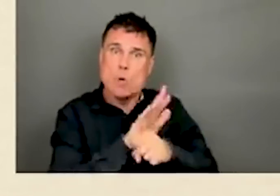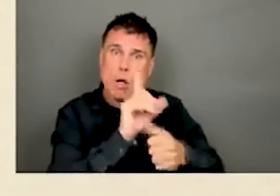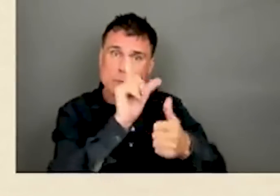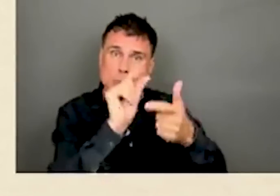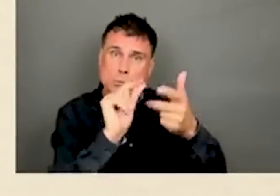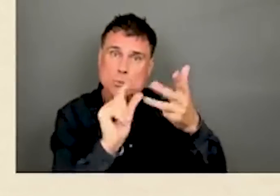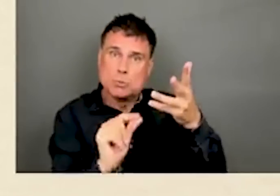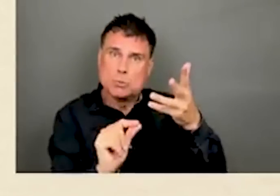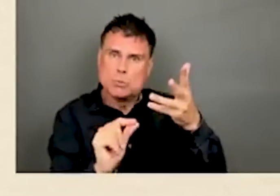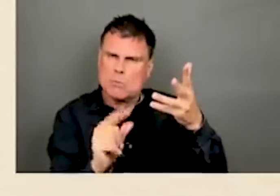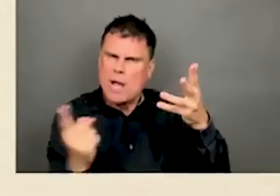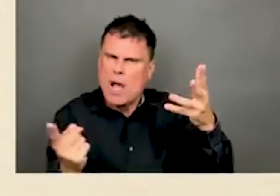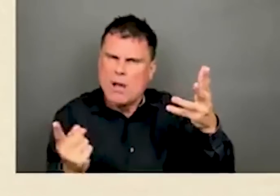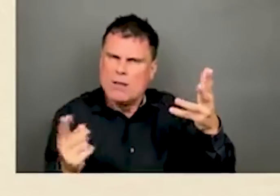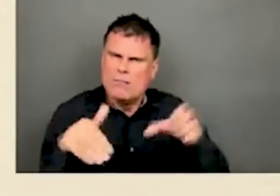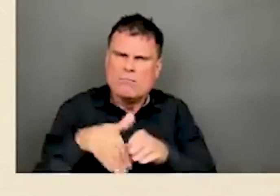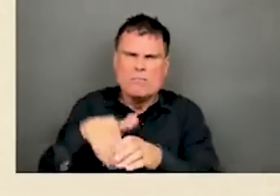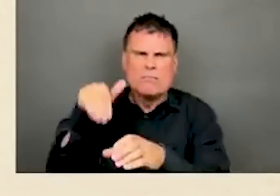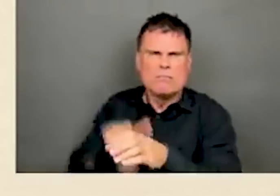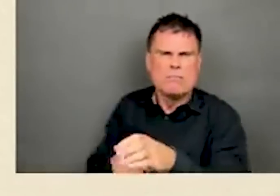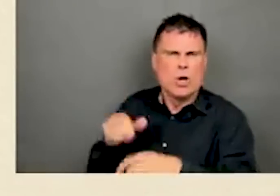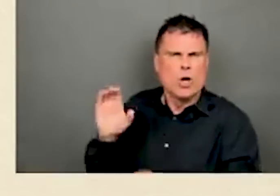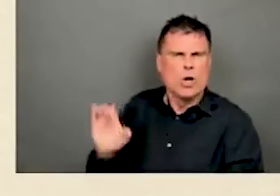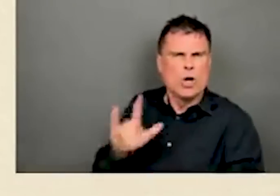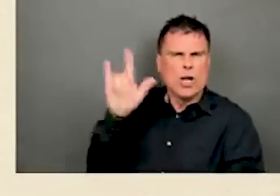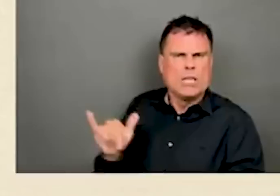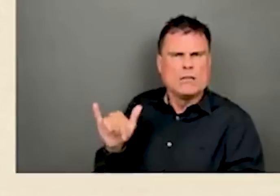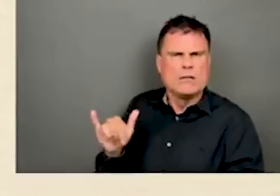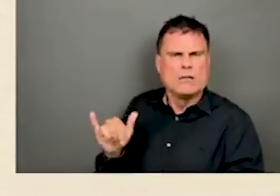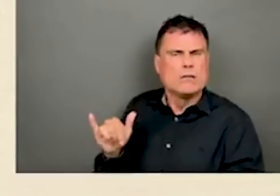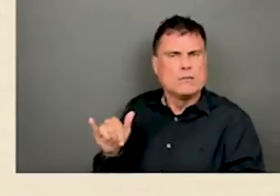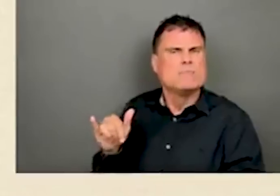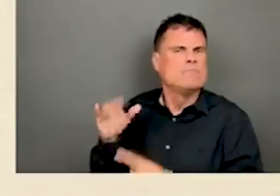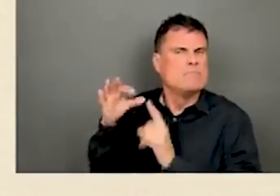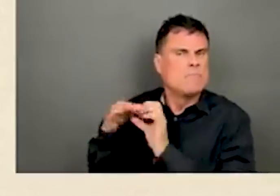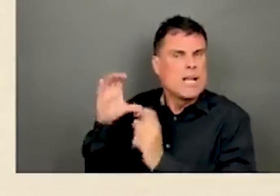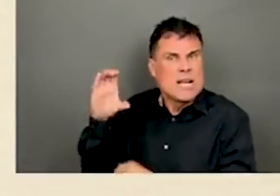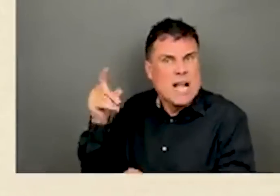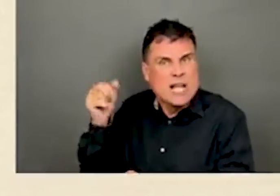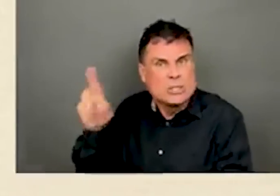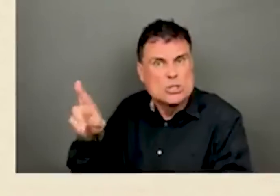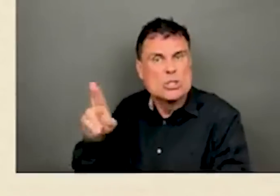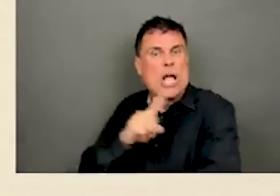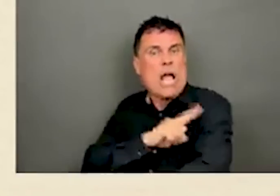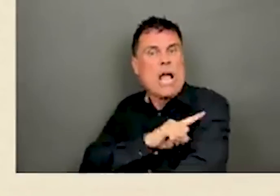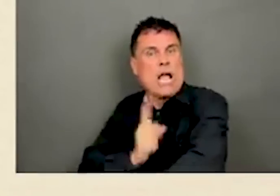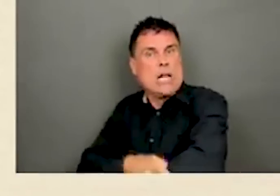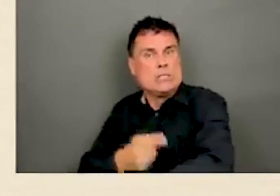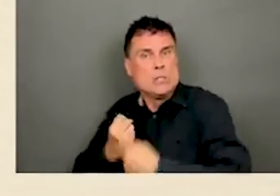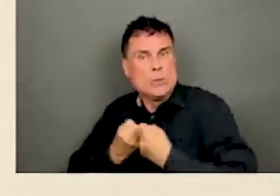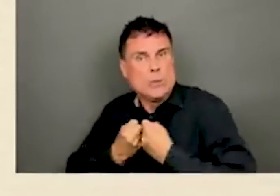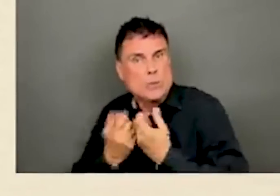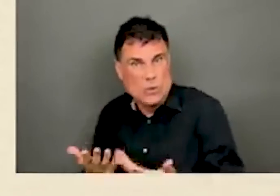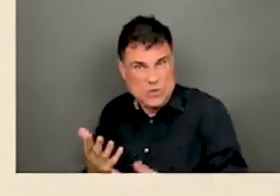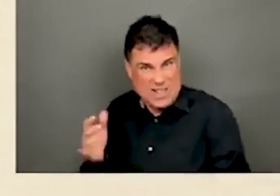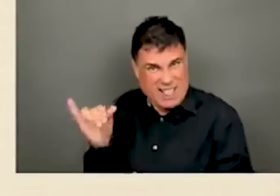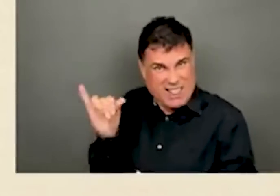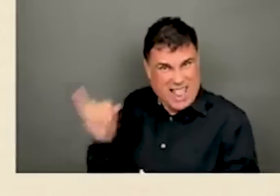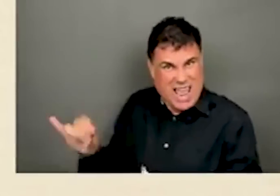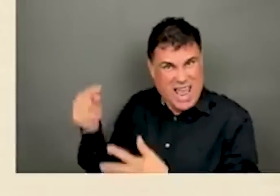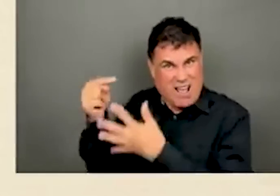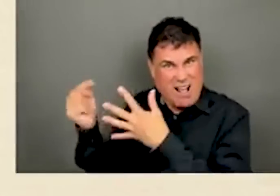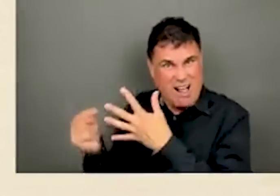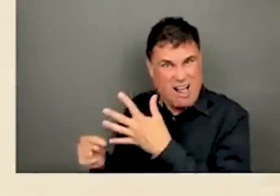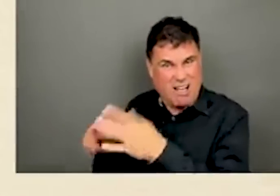you mentioned tiring at the end of the day. Is that ultimately what happened here? Was doing the job was just becoming